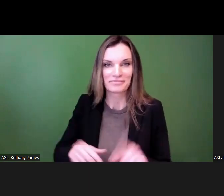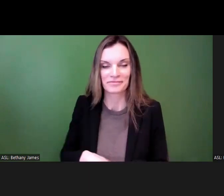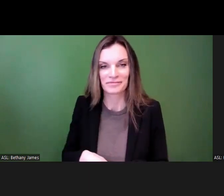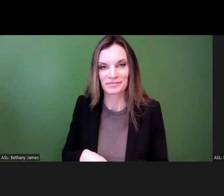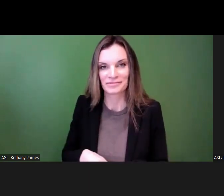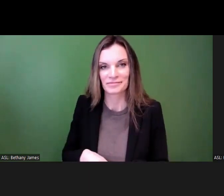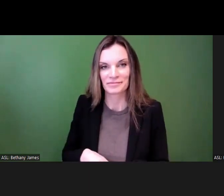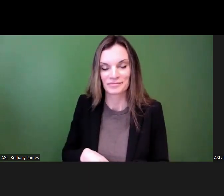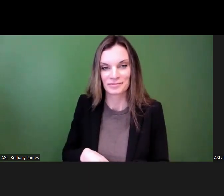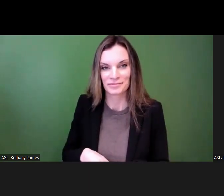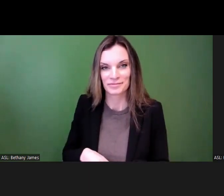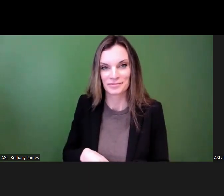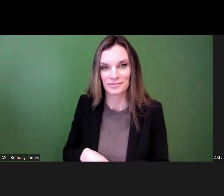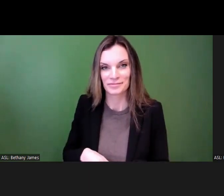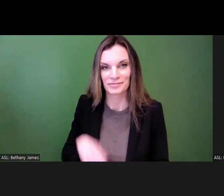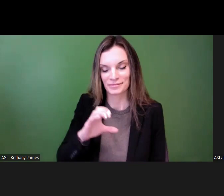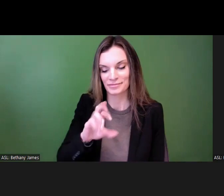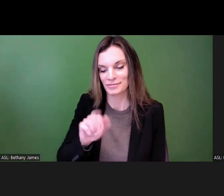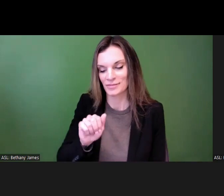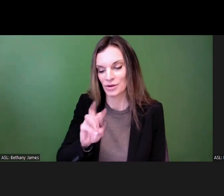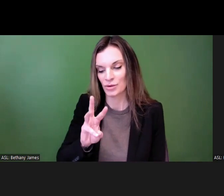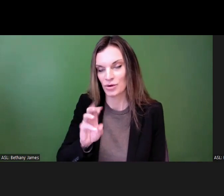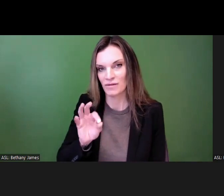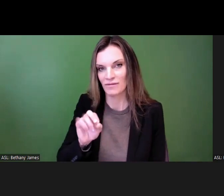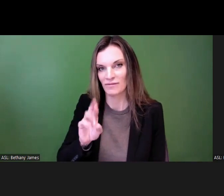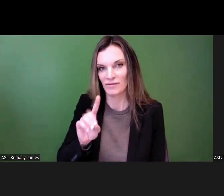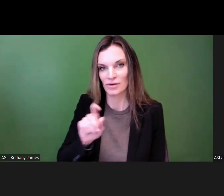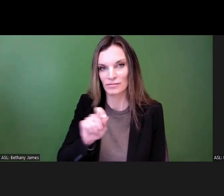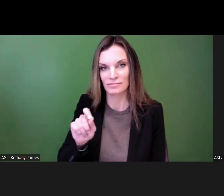It would be Crawford Milbrot,